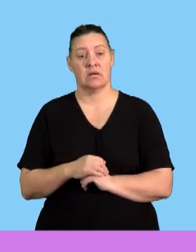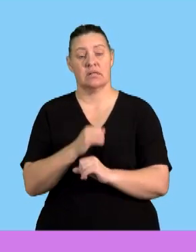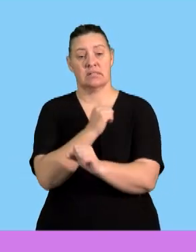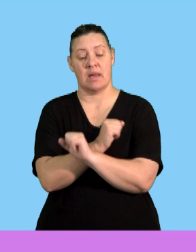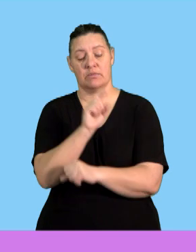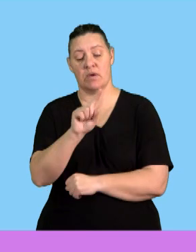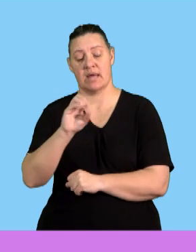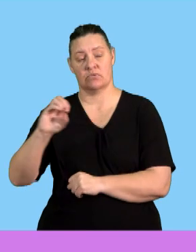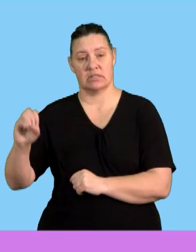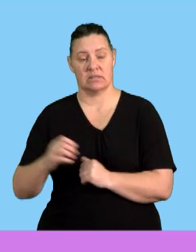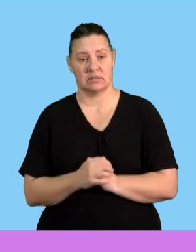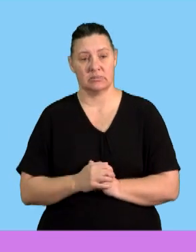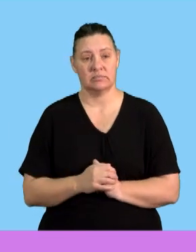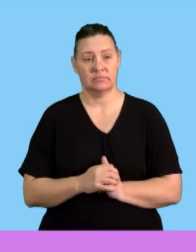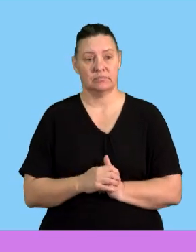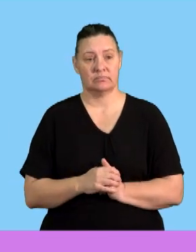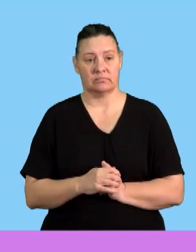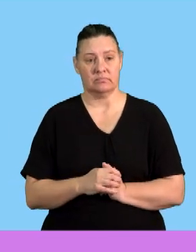times 100.